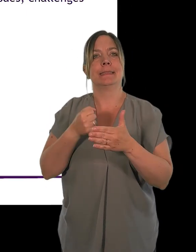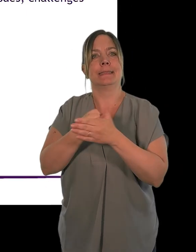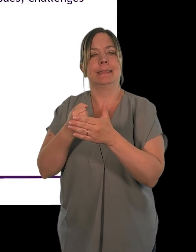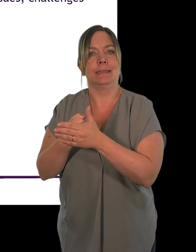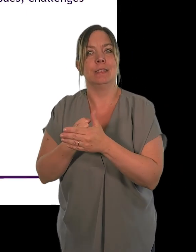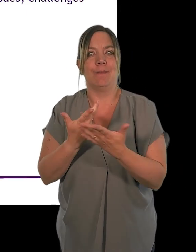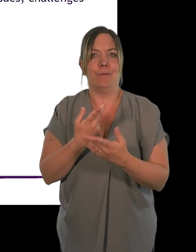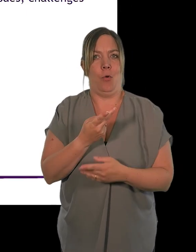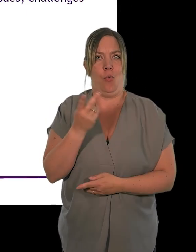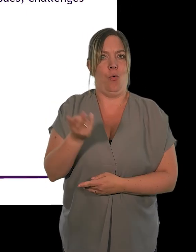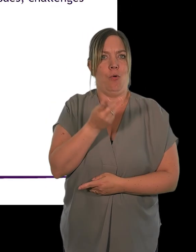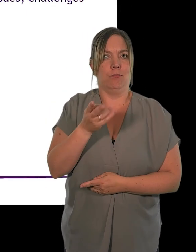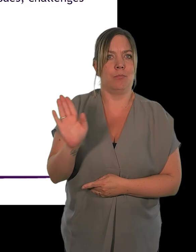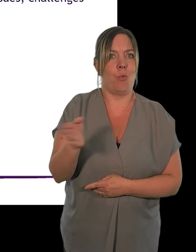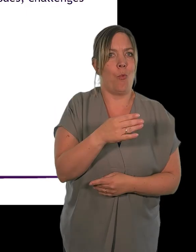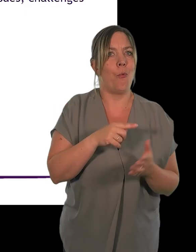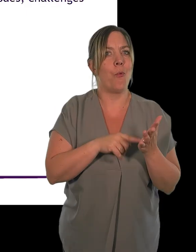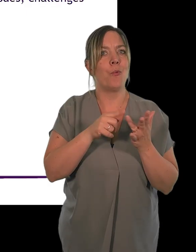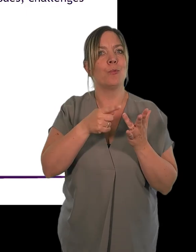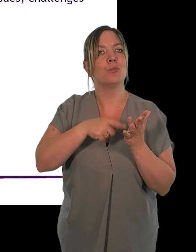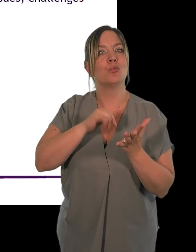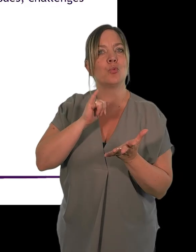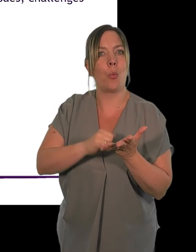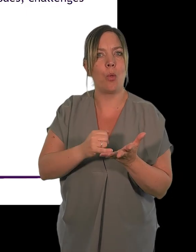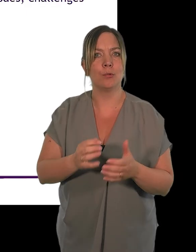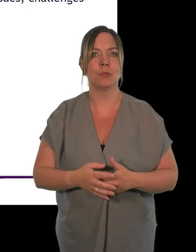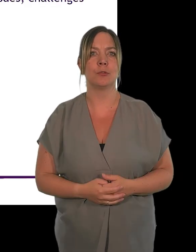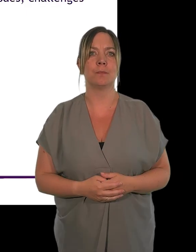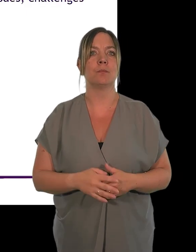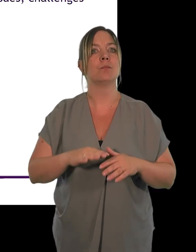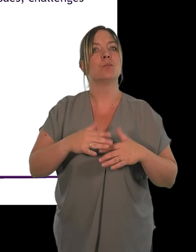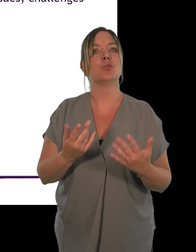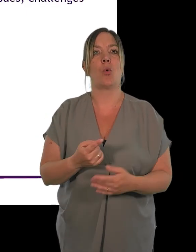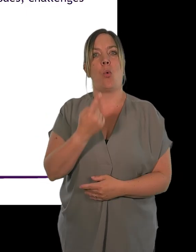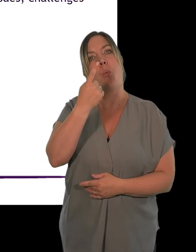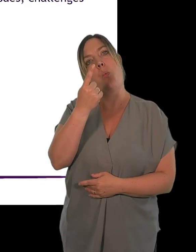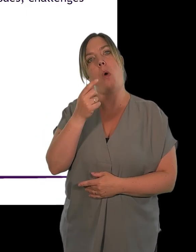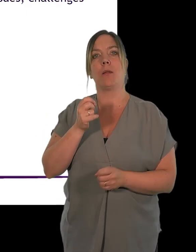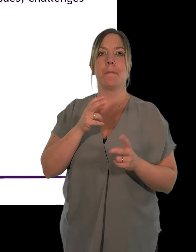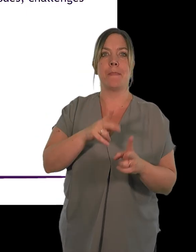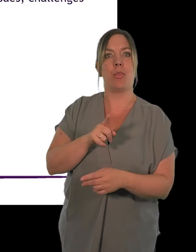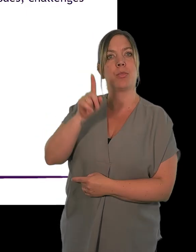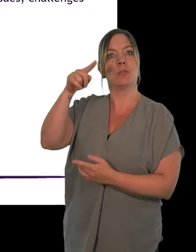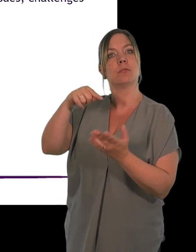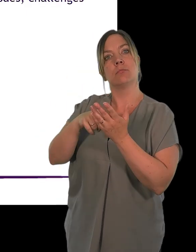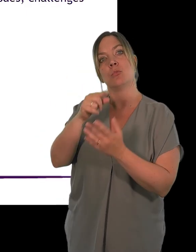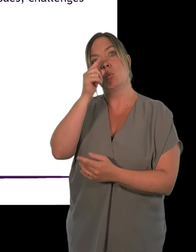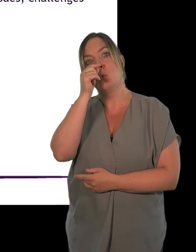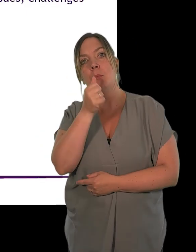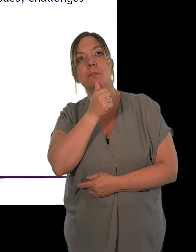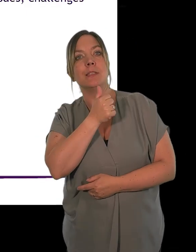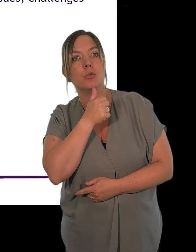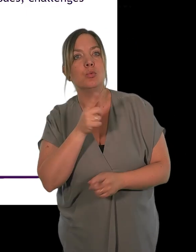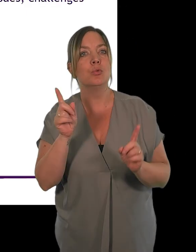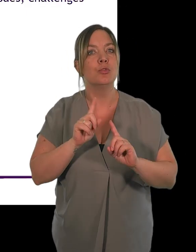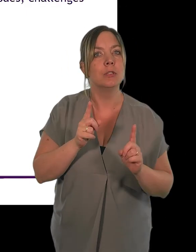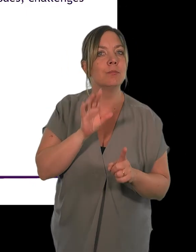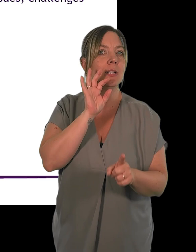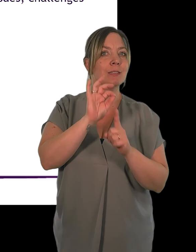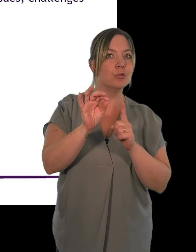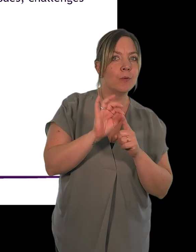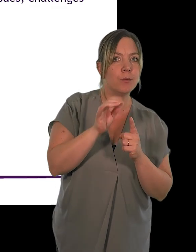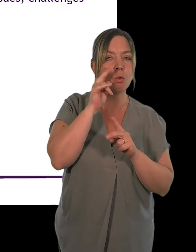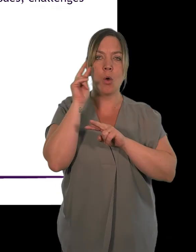Technovara might use, this could be interviews, observations, conducting